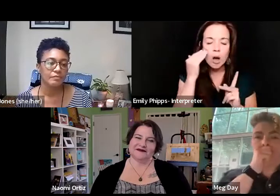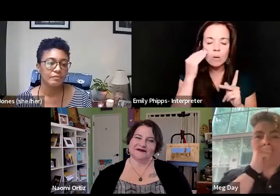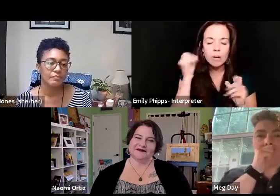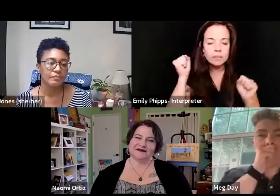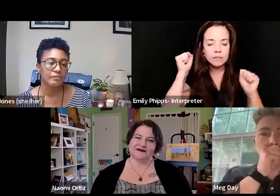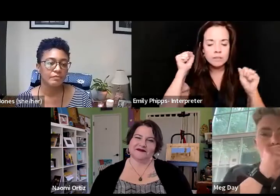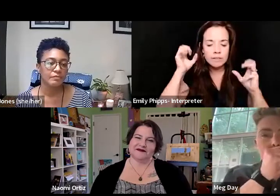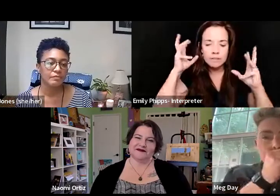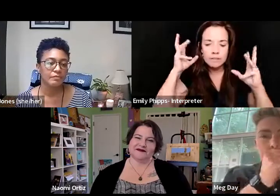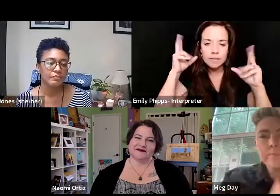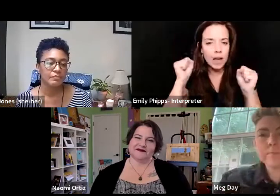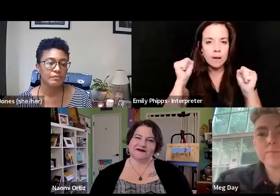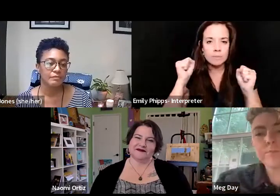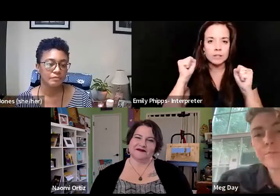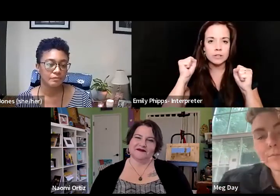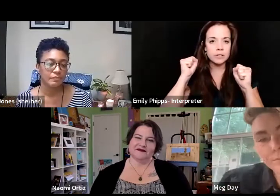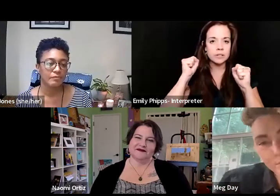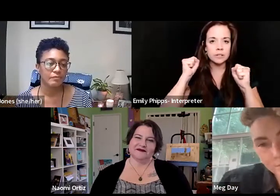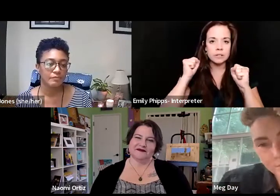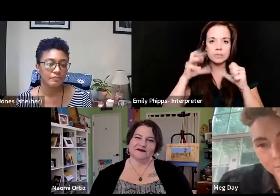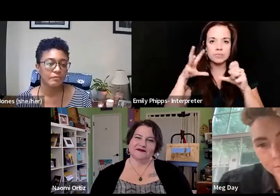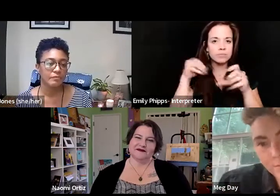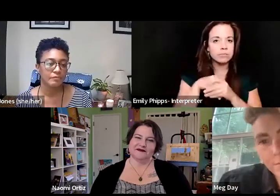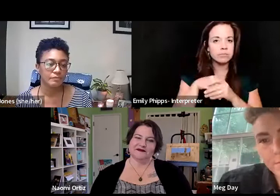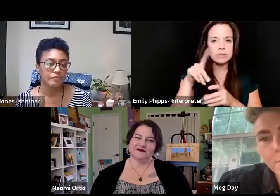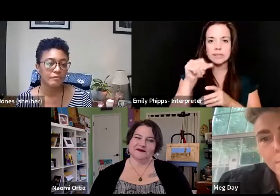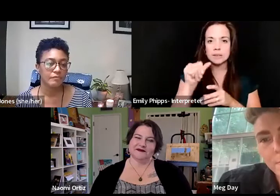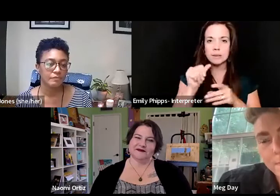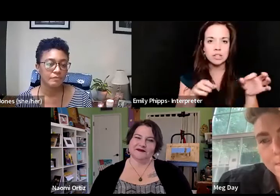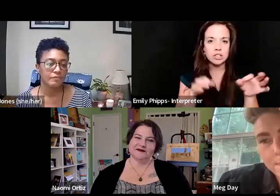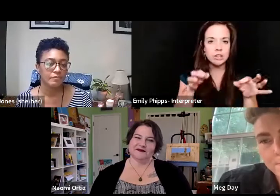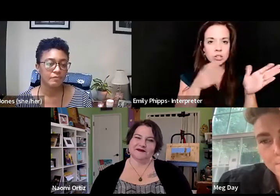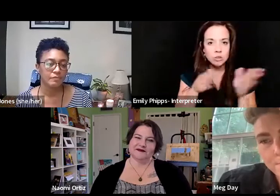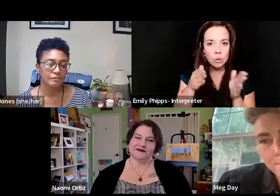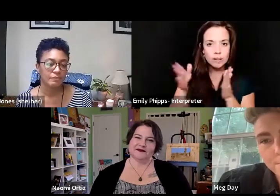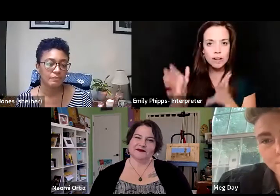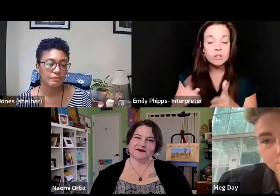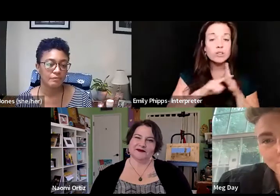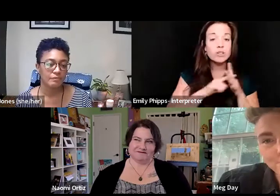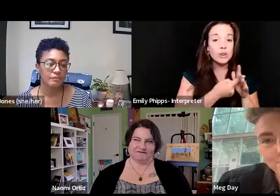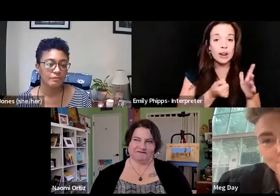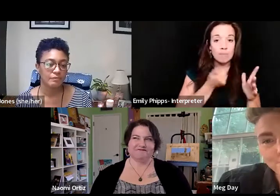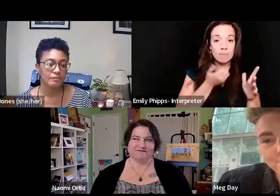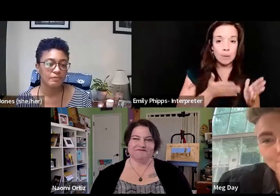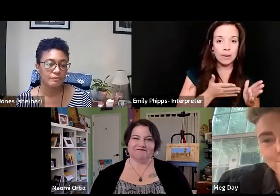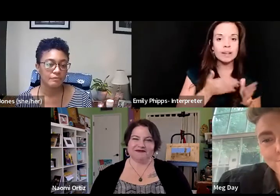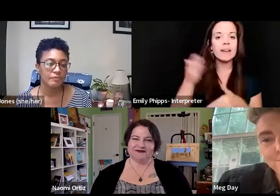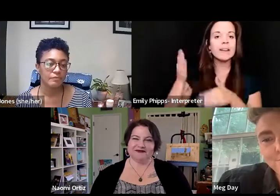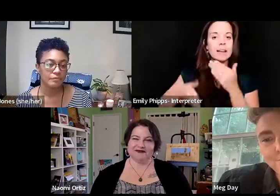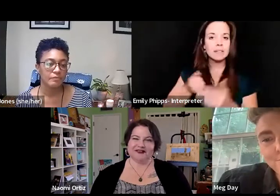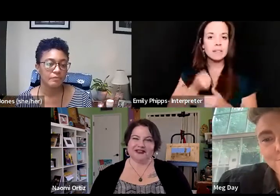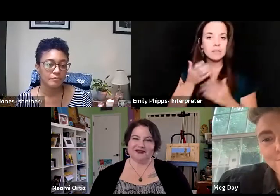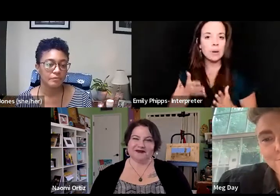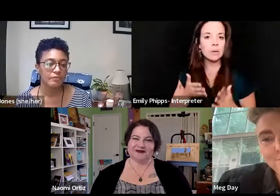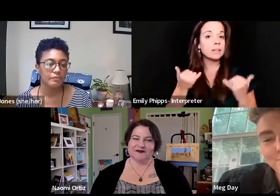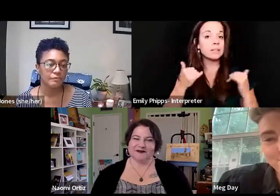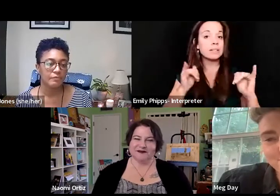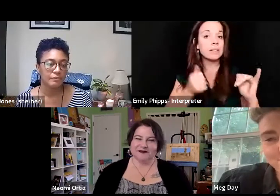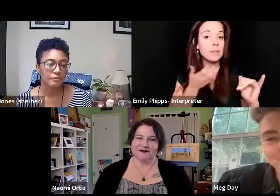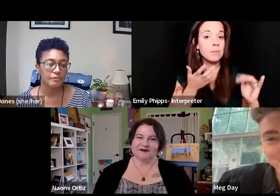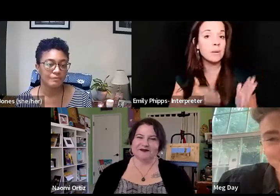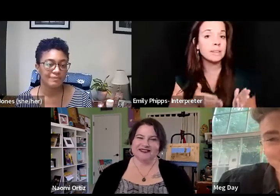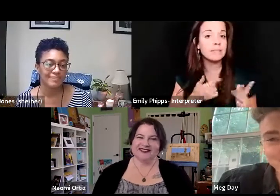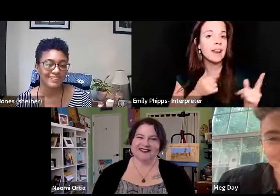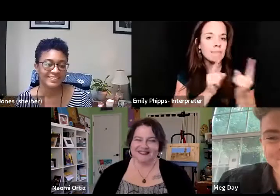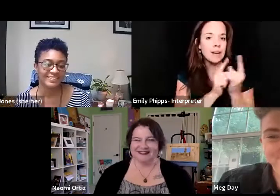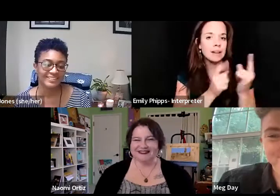vanguard disability justice organizer she was, but who started as a poet and ended as a poet and is still a poet and who I met as a